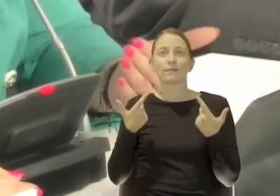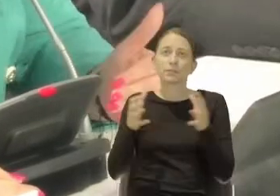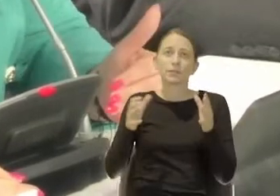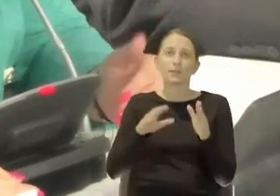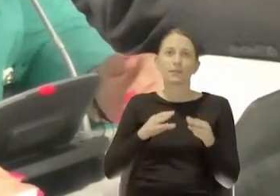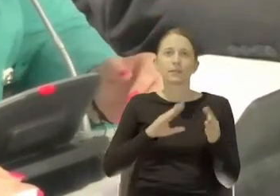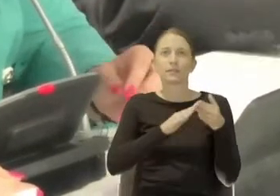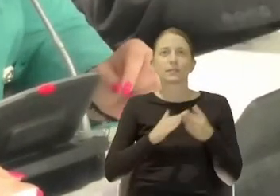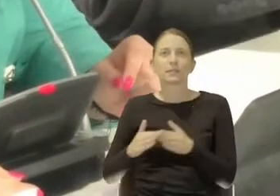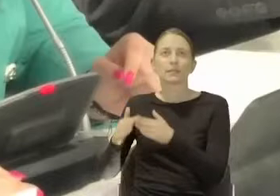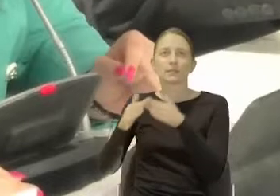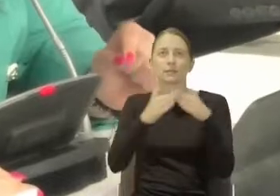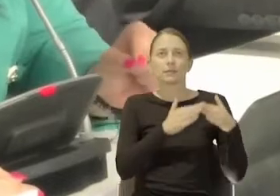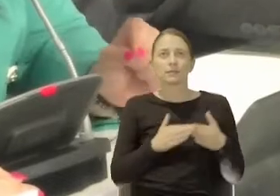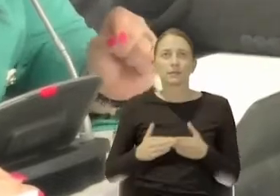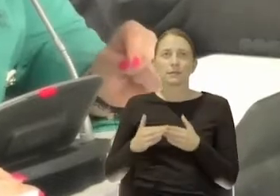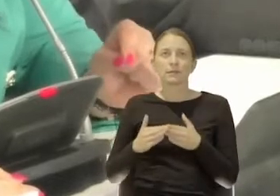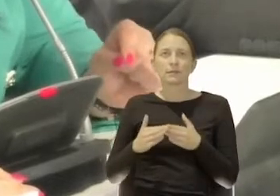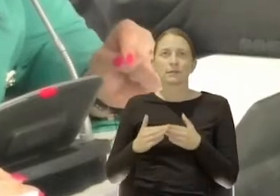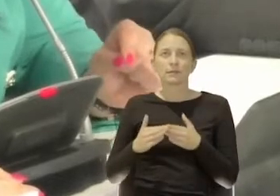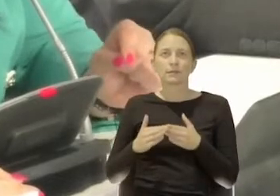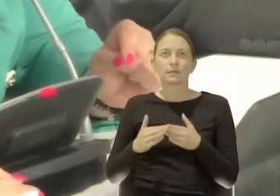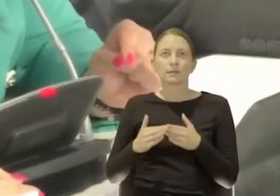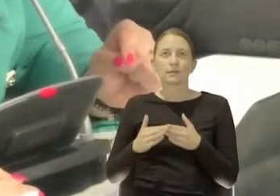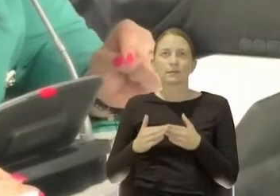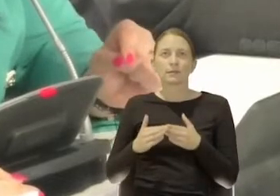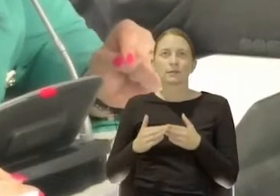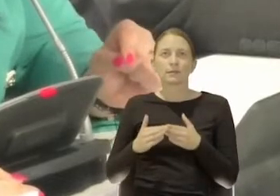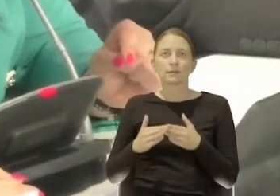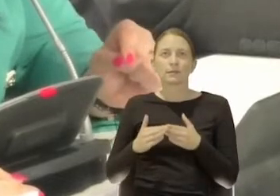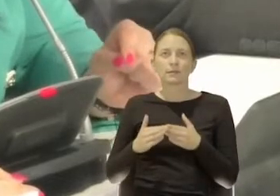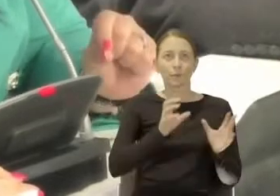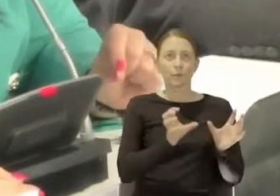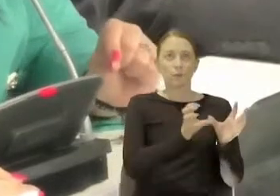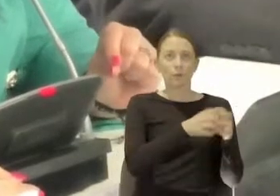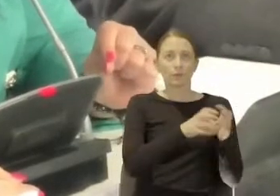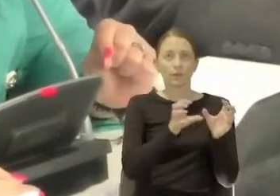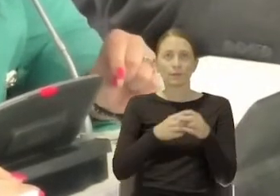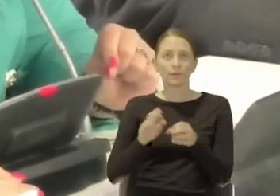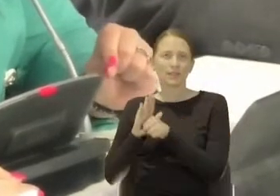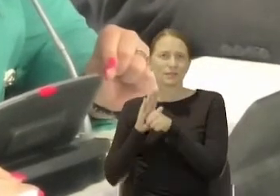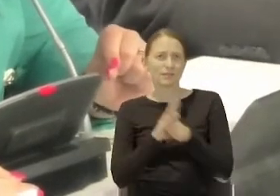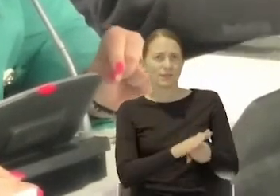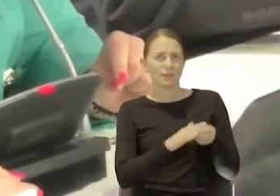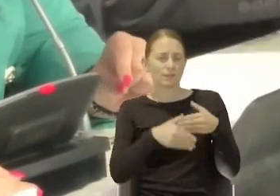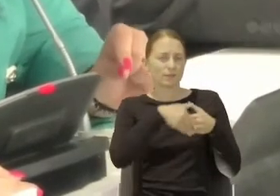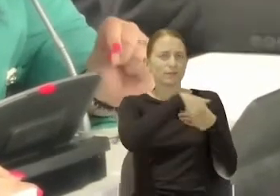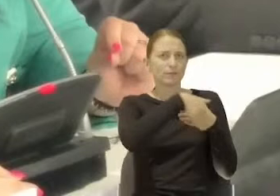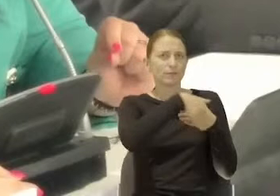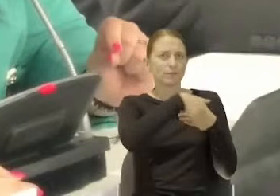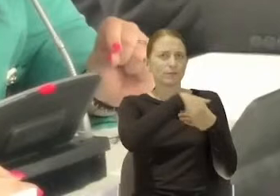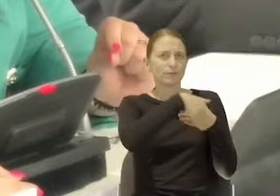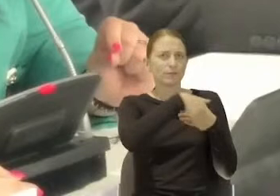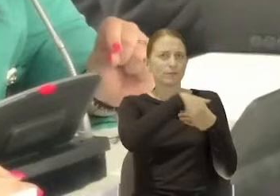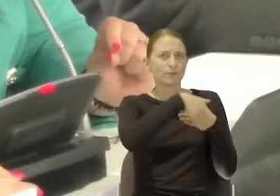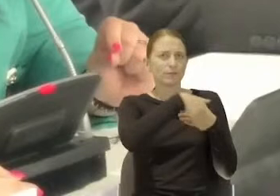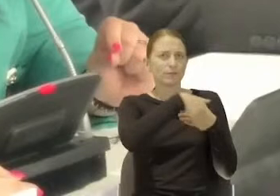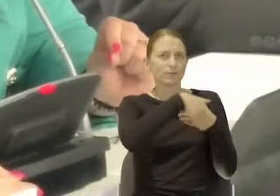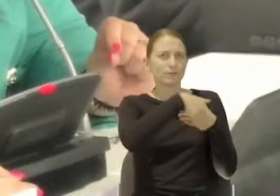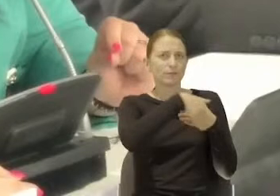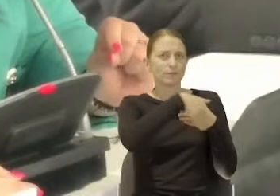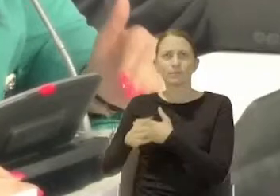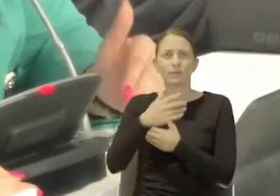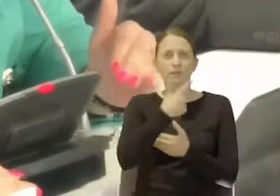disadvantaged groups. 1/4 of the Polish cities applied for the program. In the end,